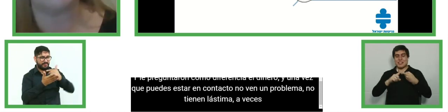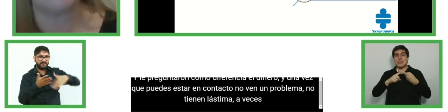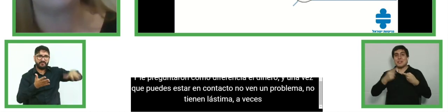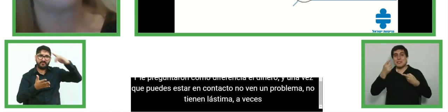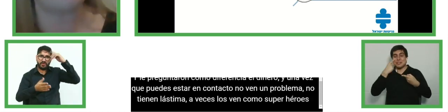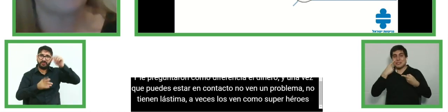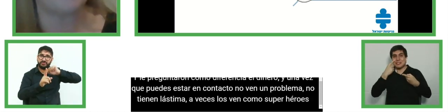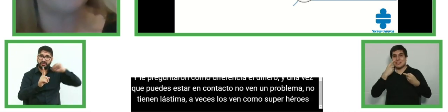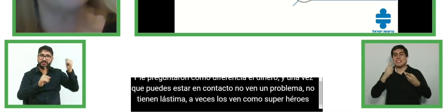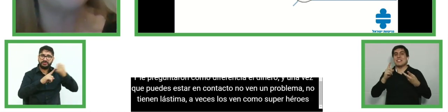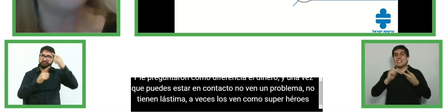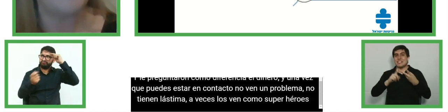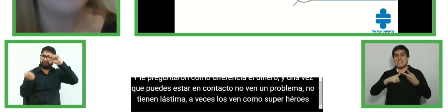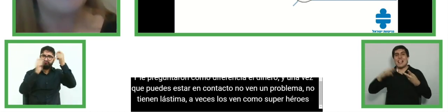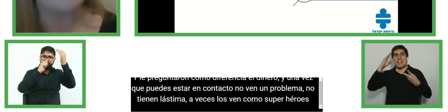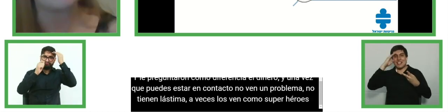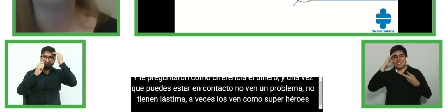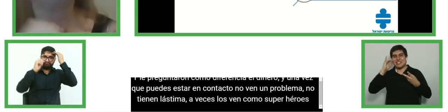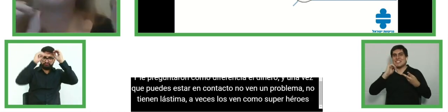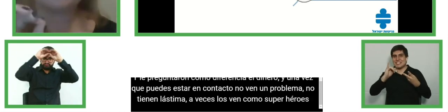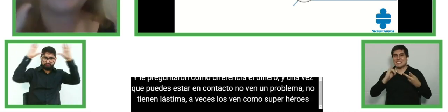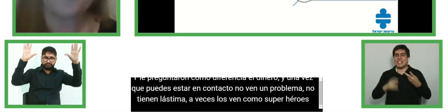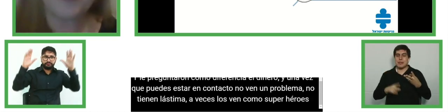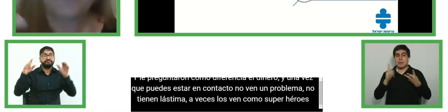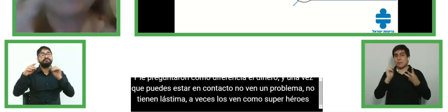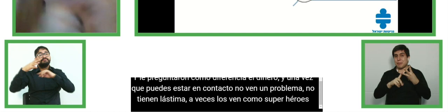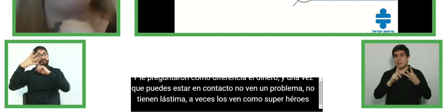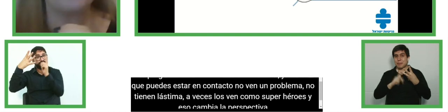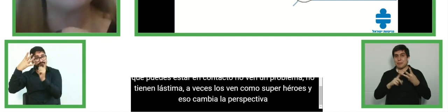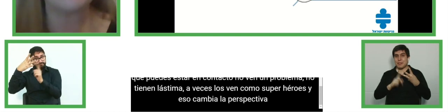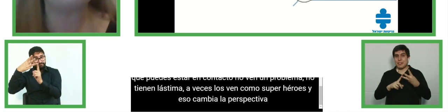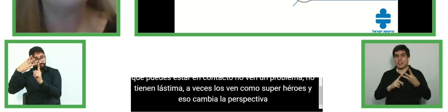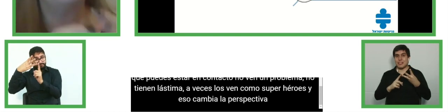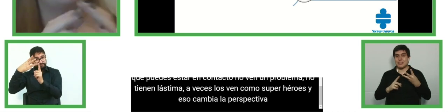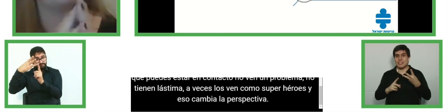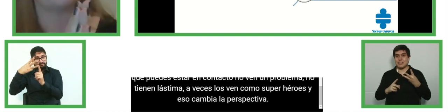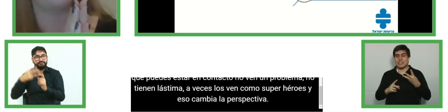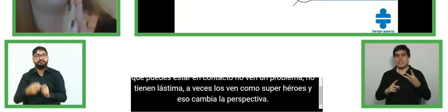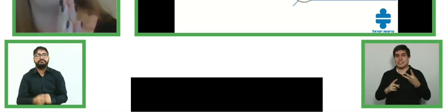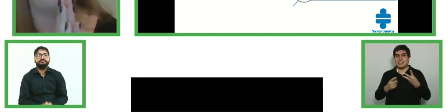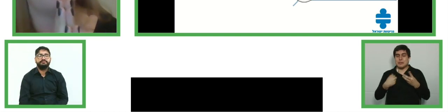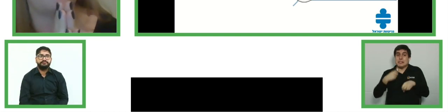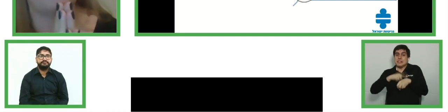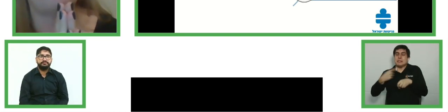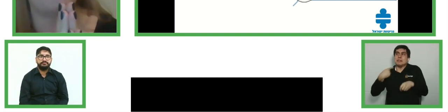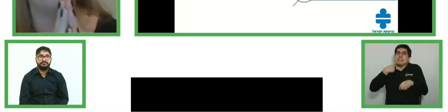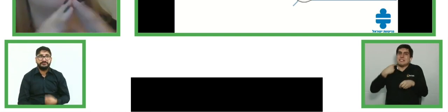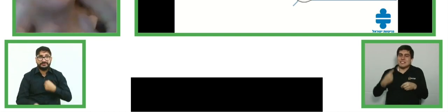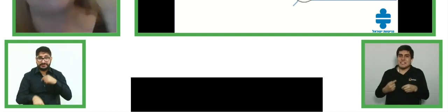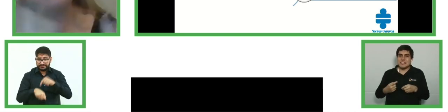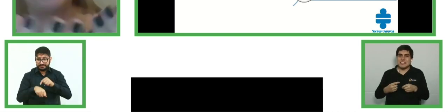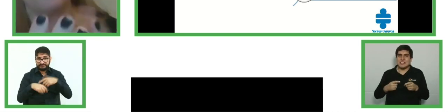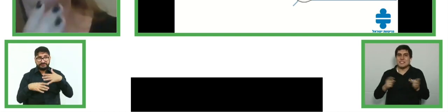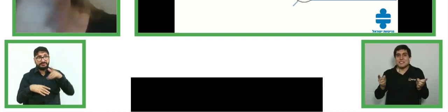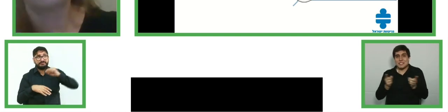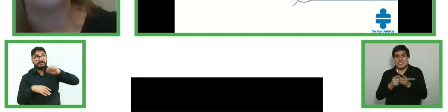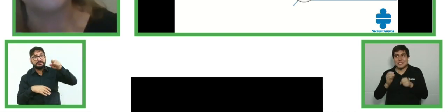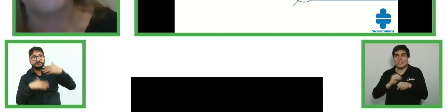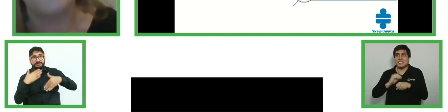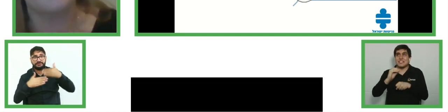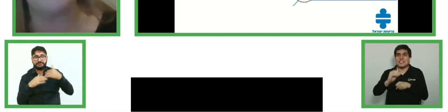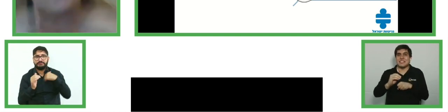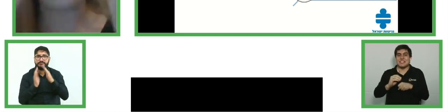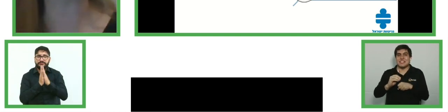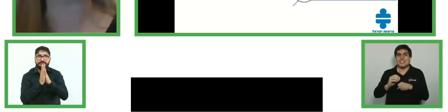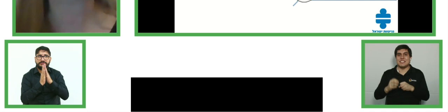I don't want to take more time, I will save it to one of the questions, hopefully, on how we do these experiences.